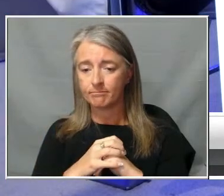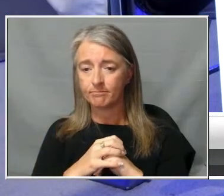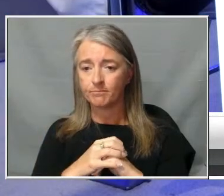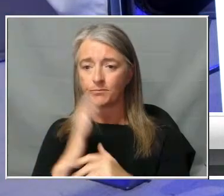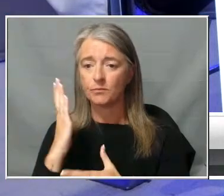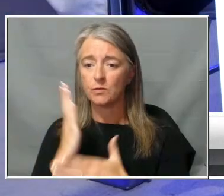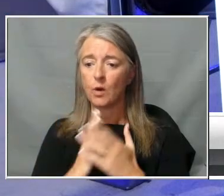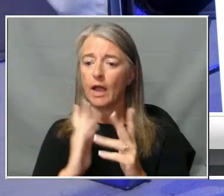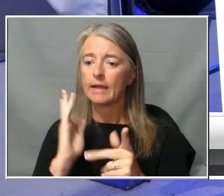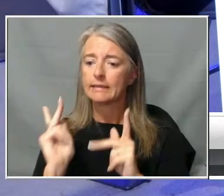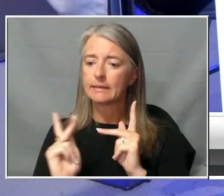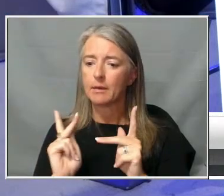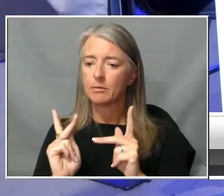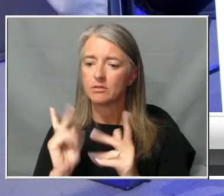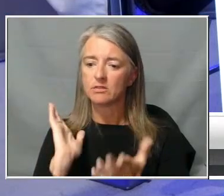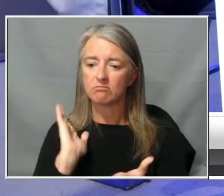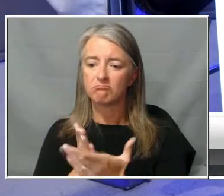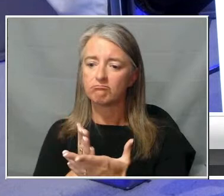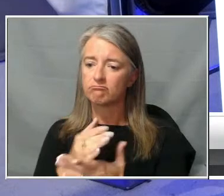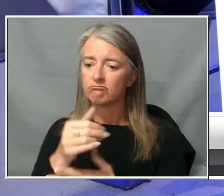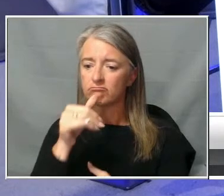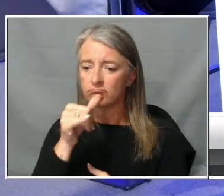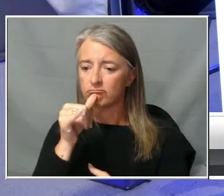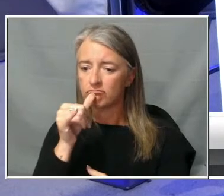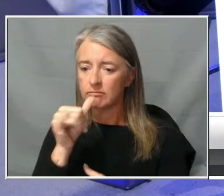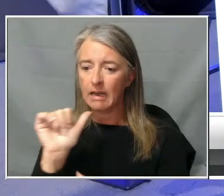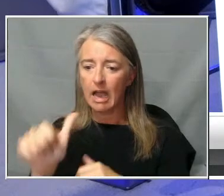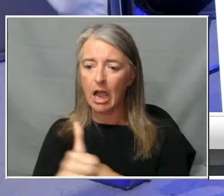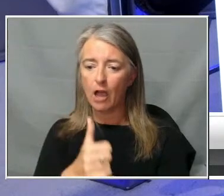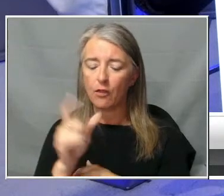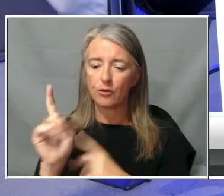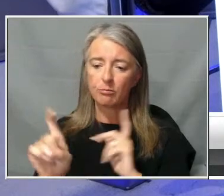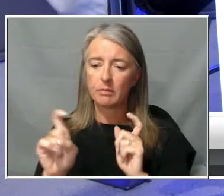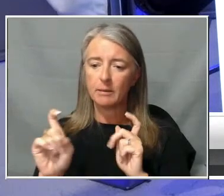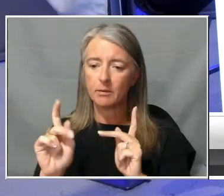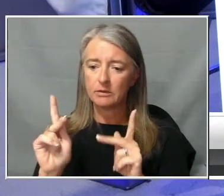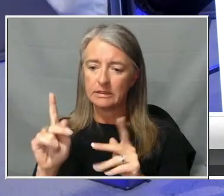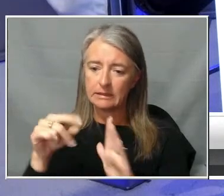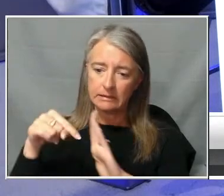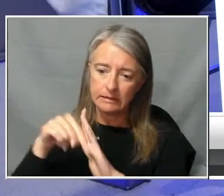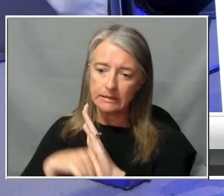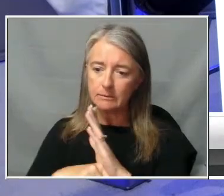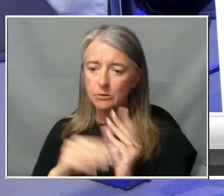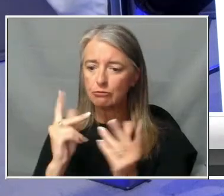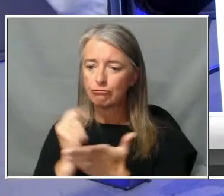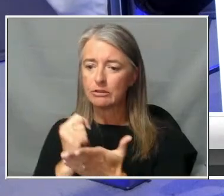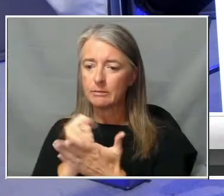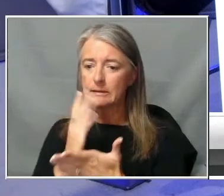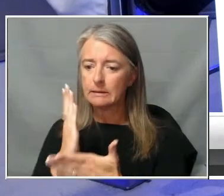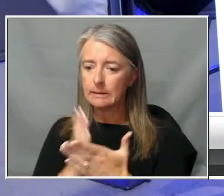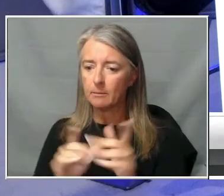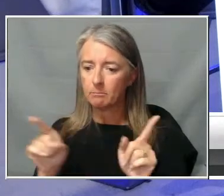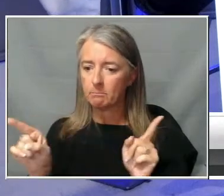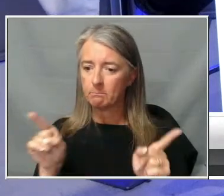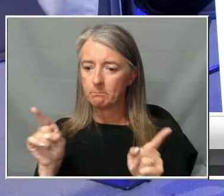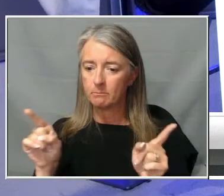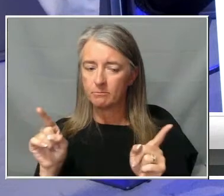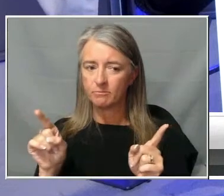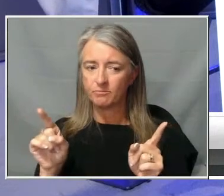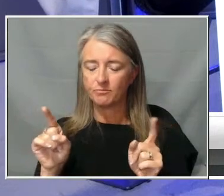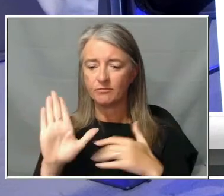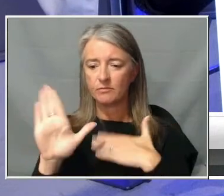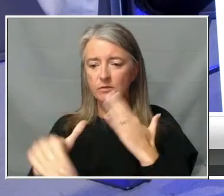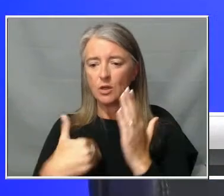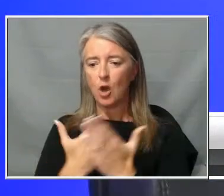stop cold turkey while others need to seek deeper treatment, you think? And I think every person is